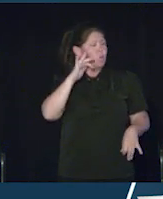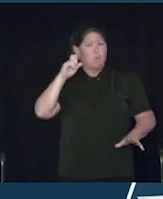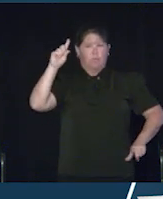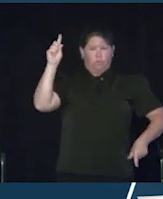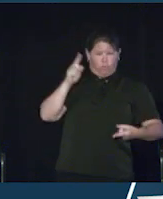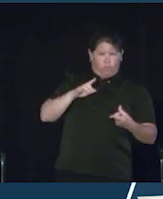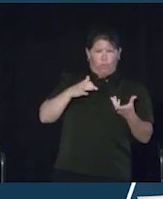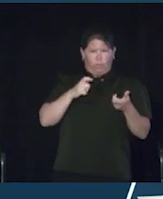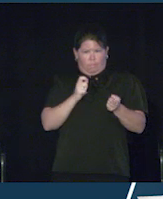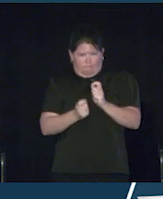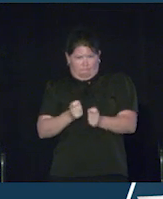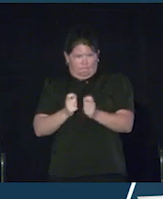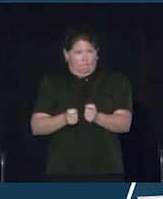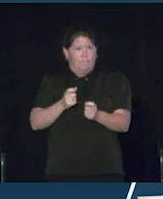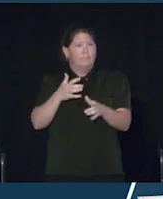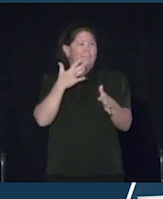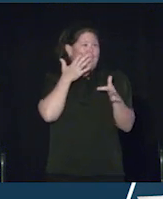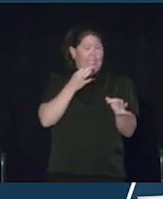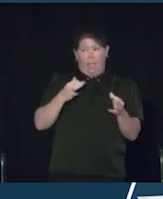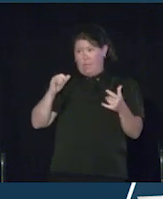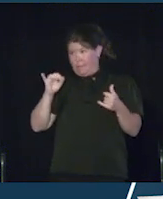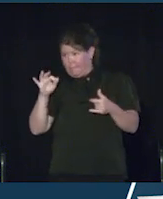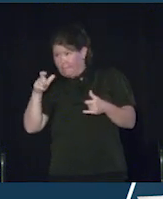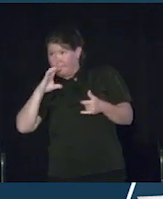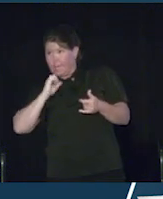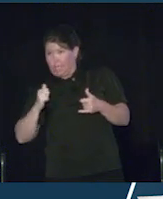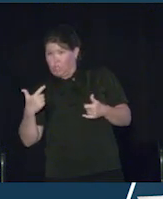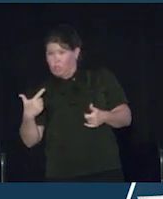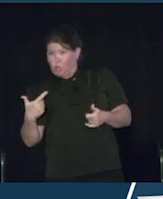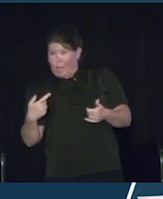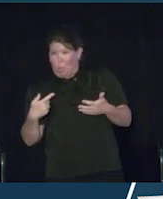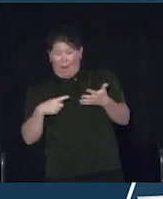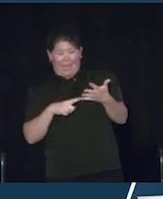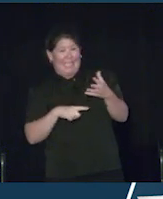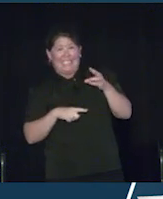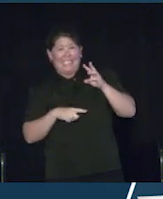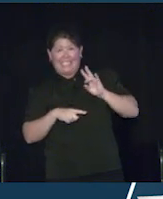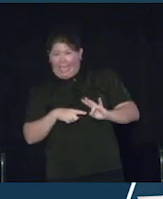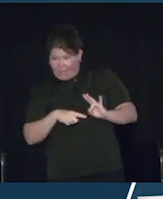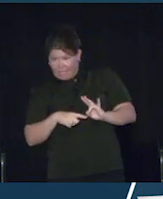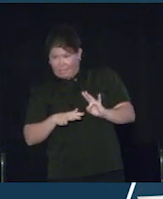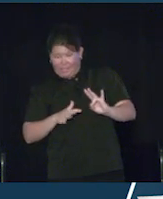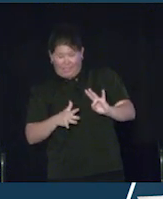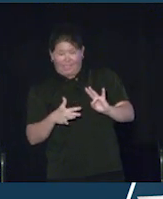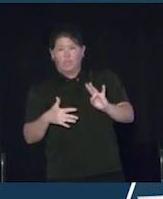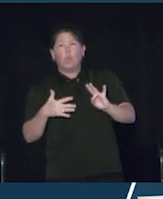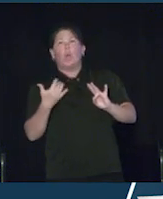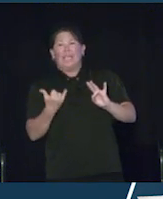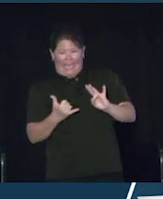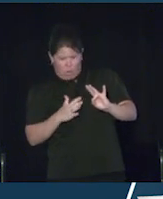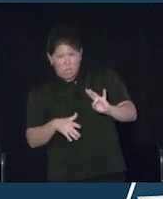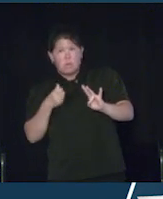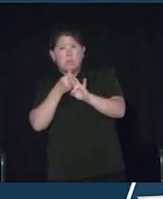who turn 21, we change their category from 7 to 6.